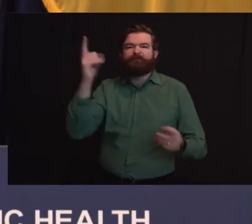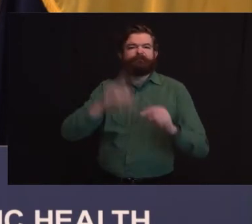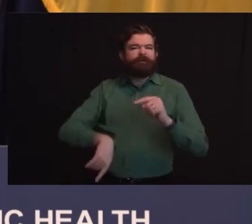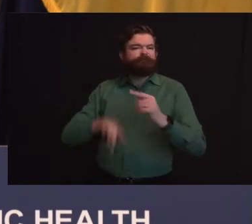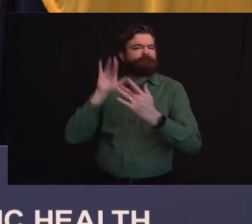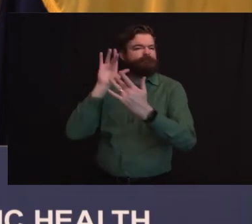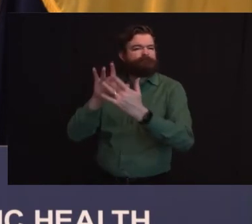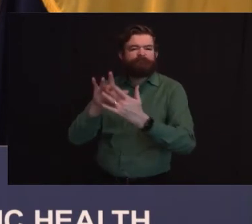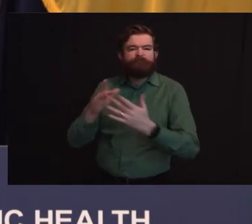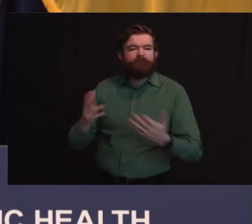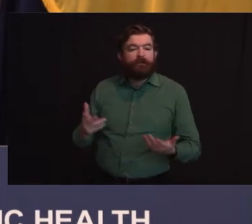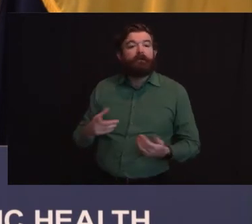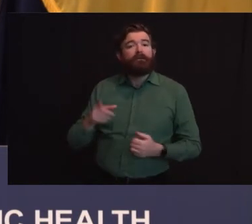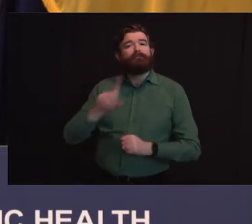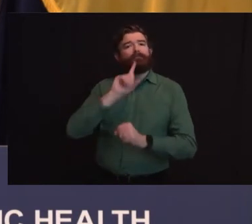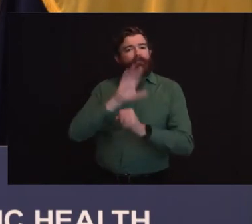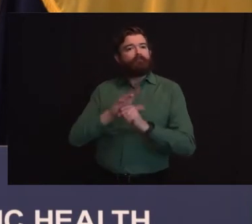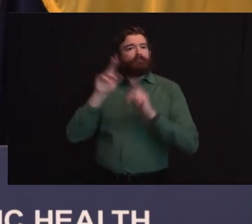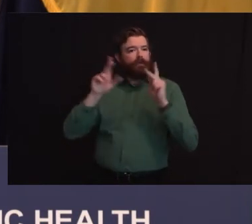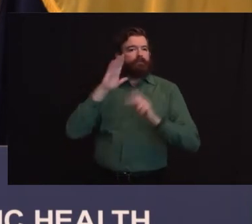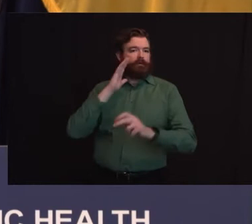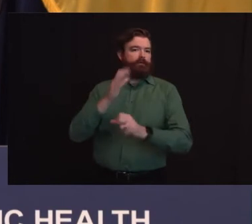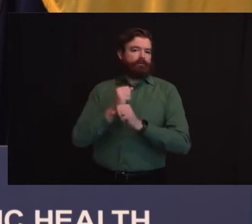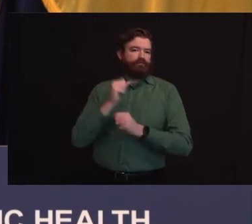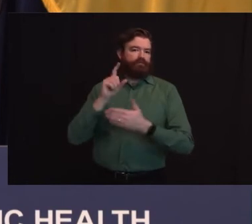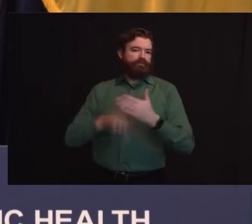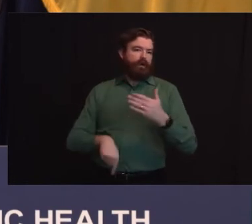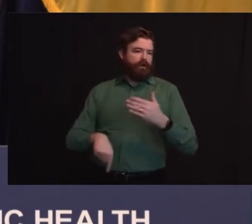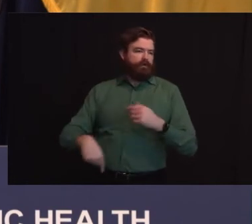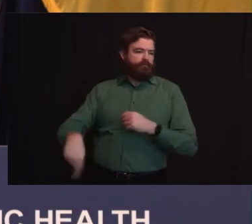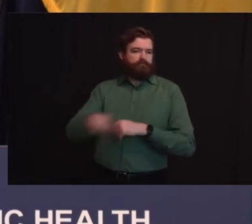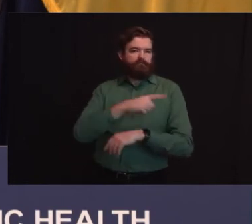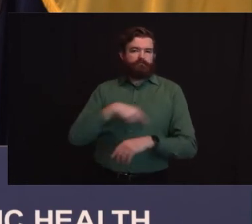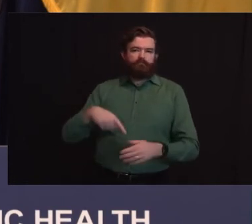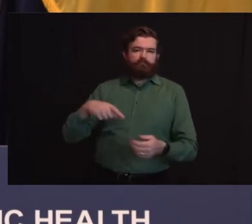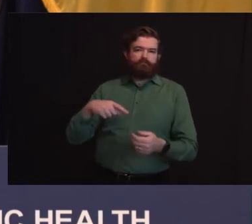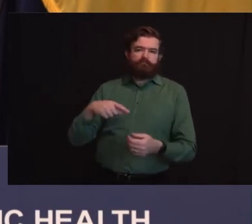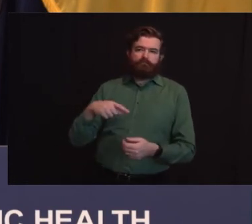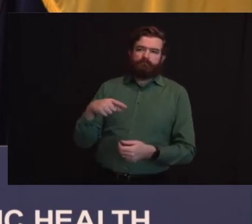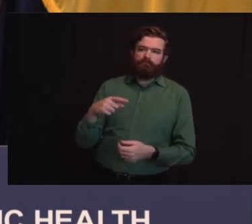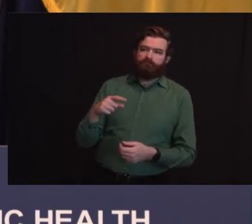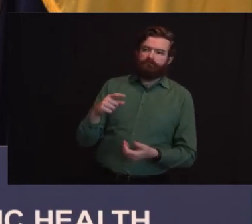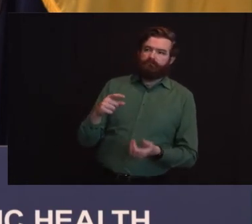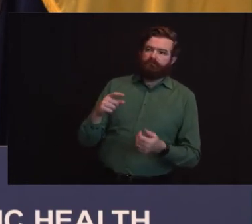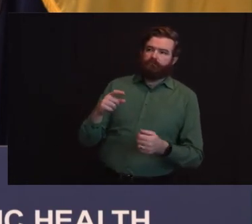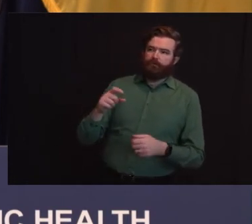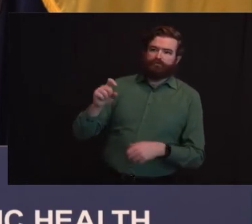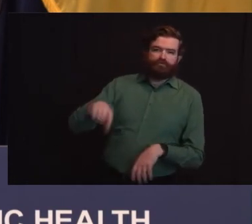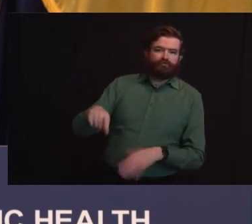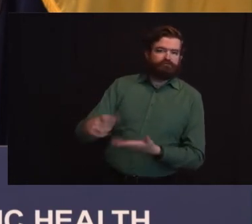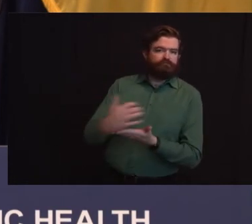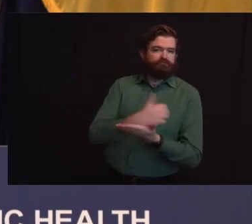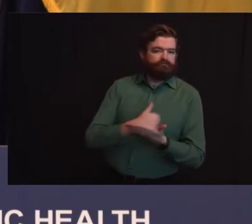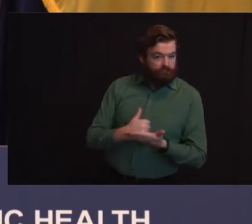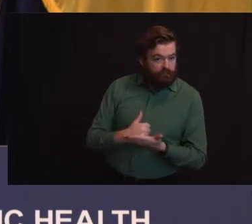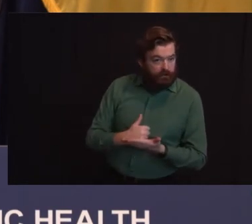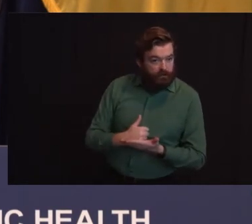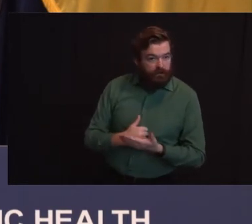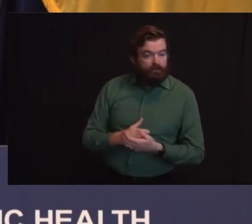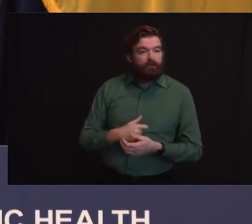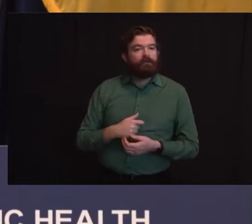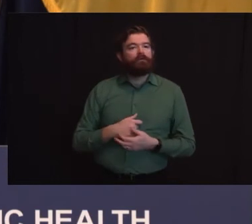owed, but, frankly, grocery stores don't take IOUs. So these people are a bit frustrated.